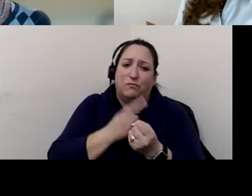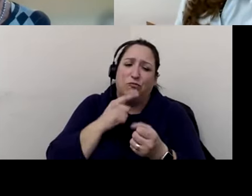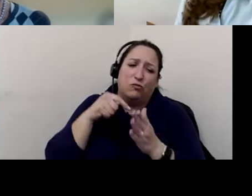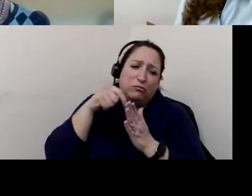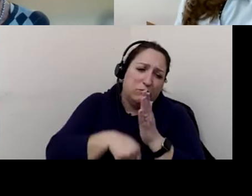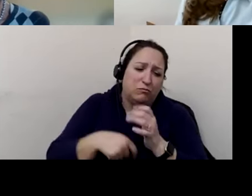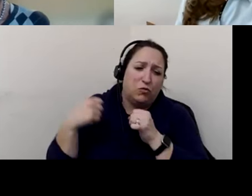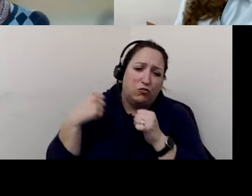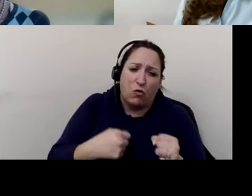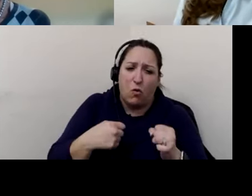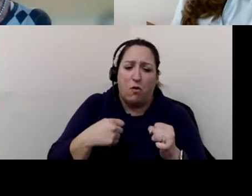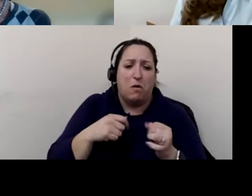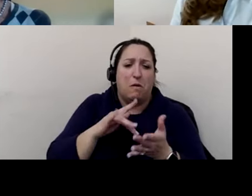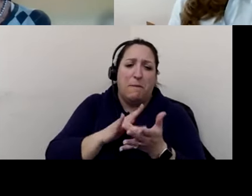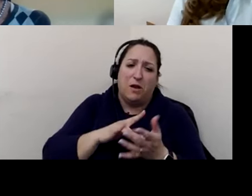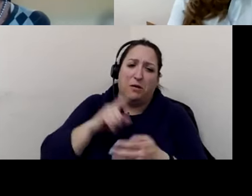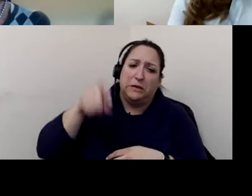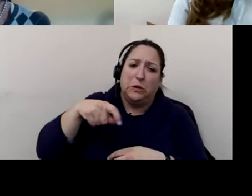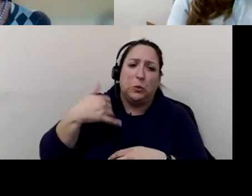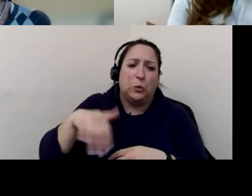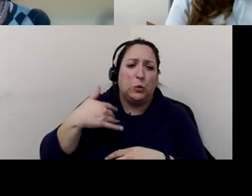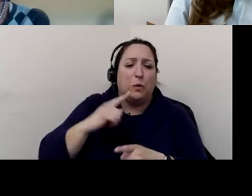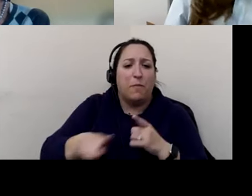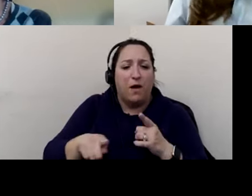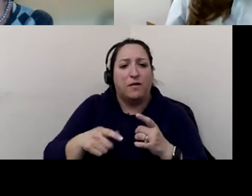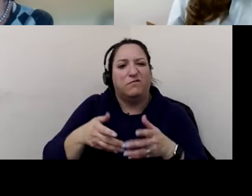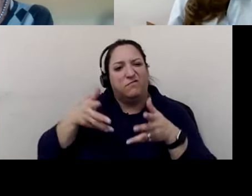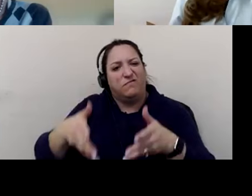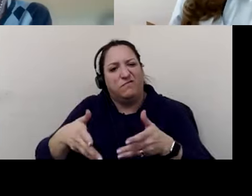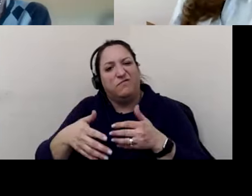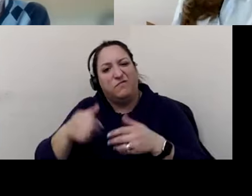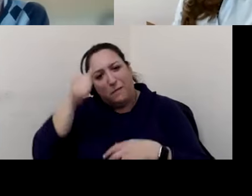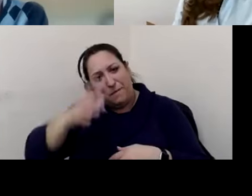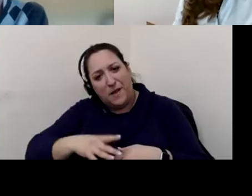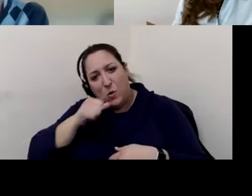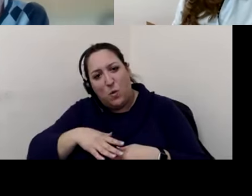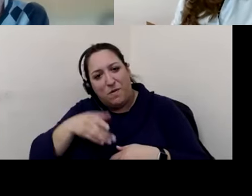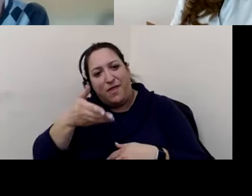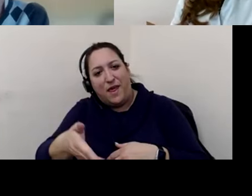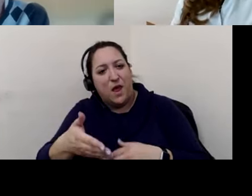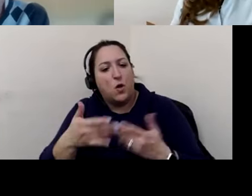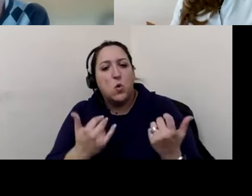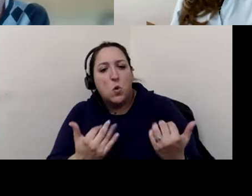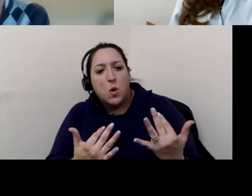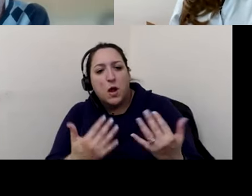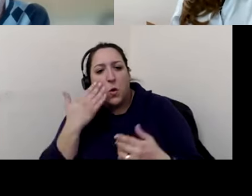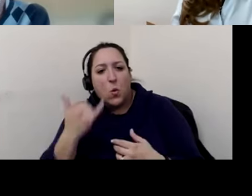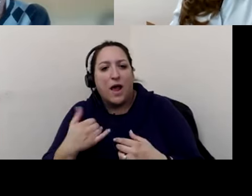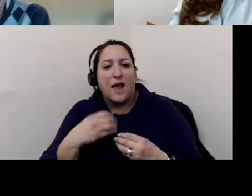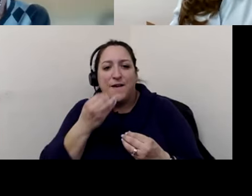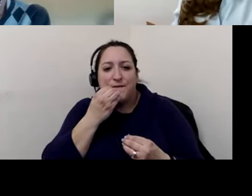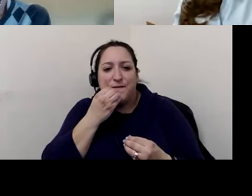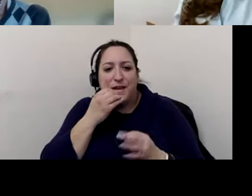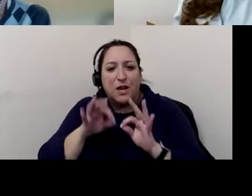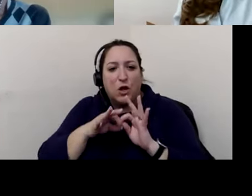medical level of need. But the remaining men and women that are there, they're waiting because they have feeding tubes, or